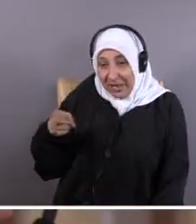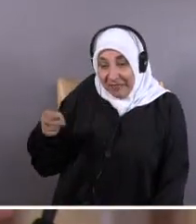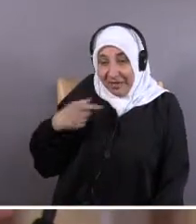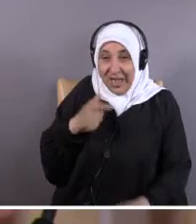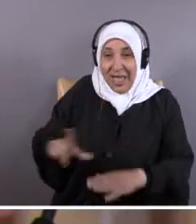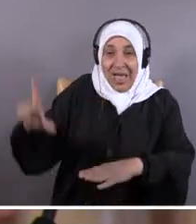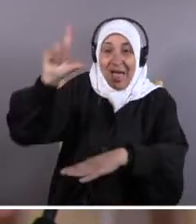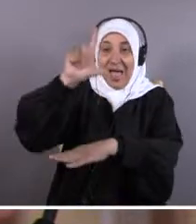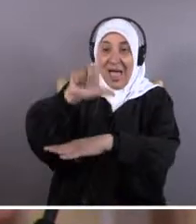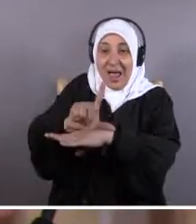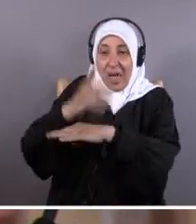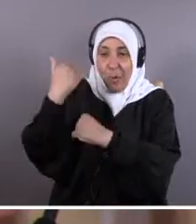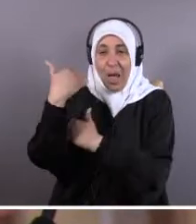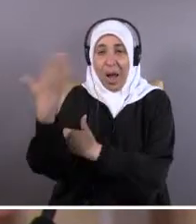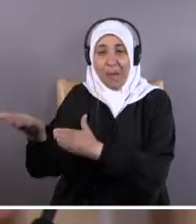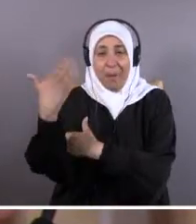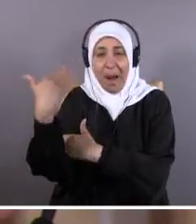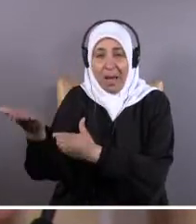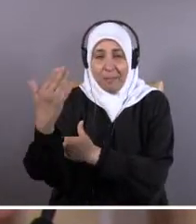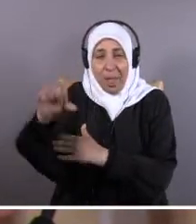living chief.